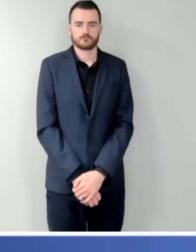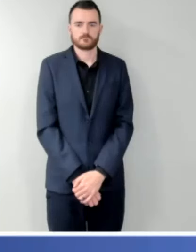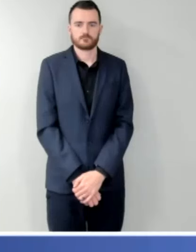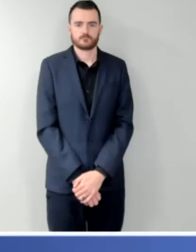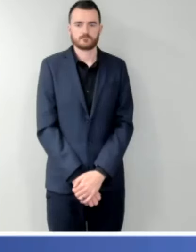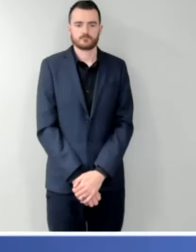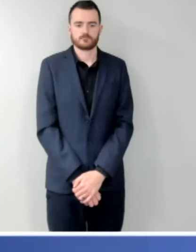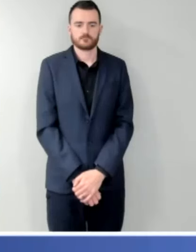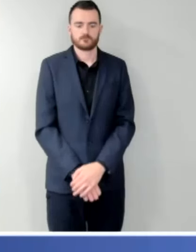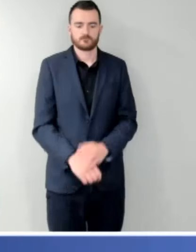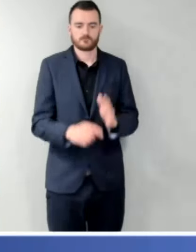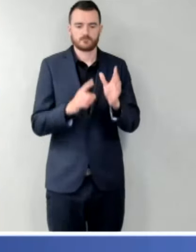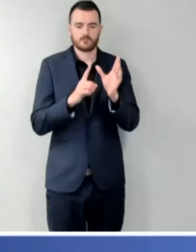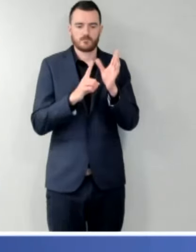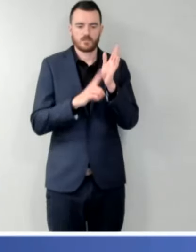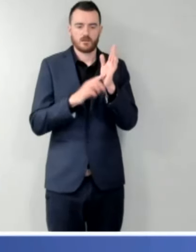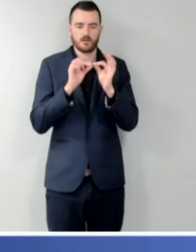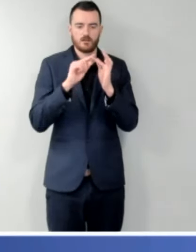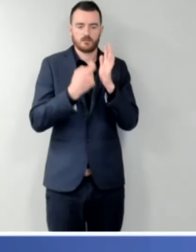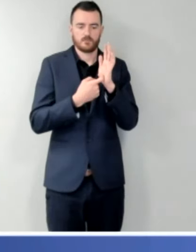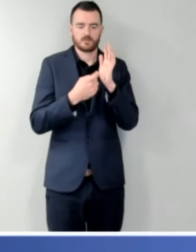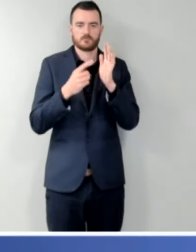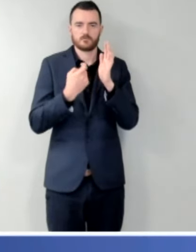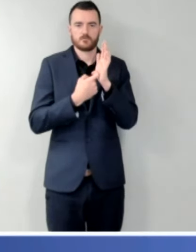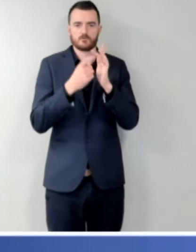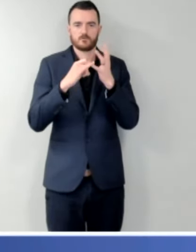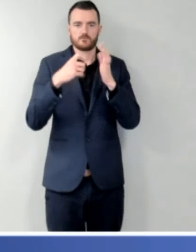Albert Risk and Marie Risk,